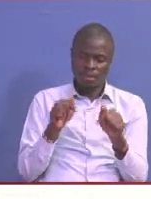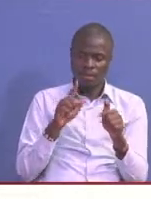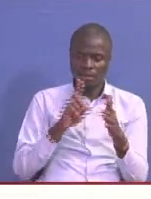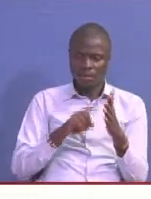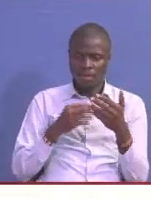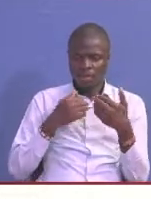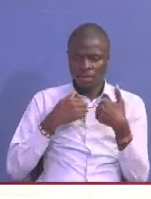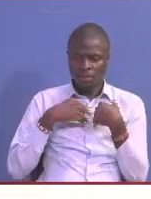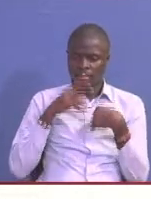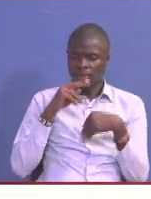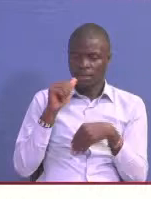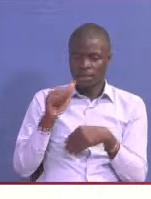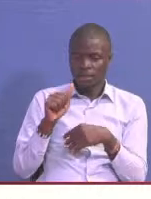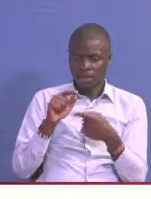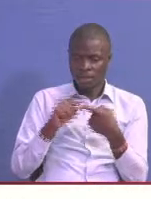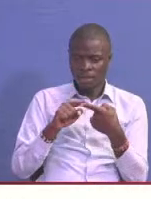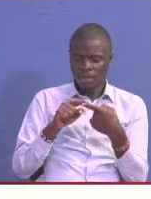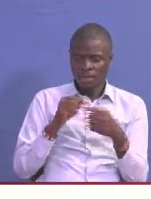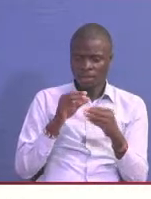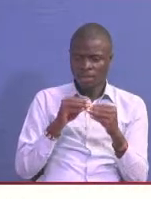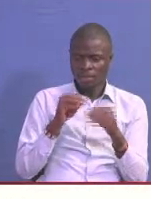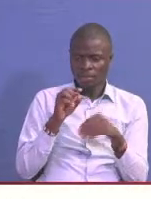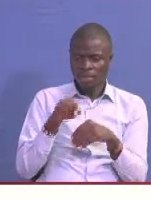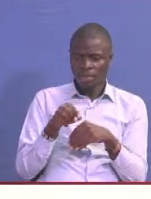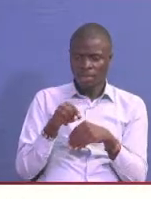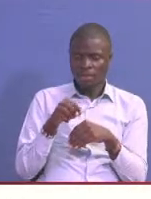been able to meet here